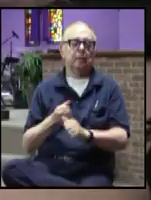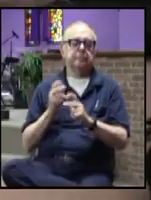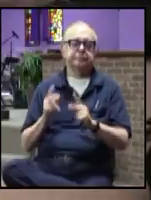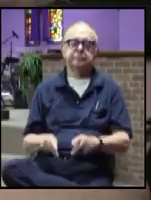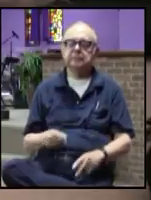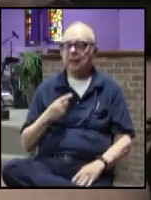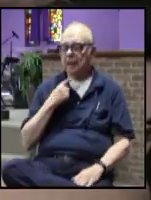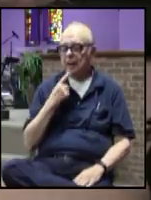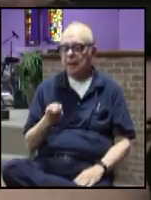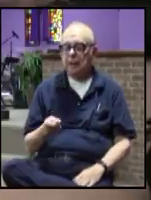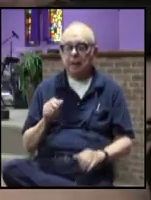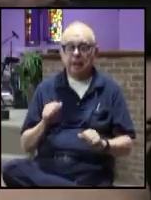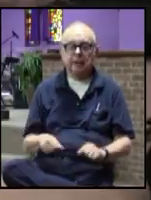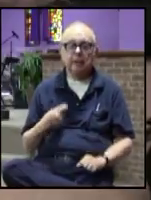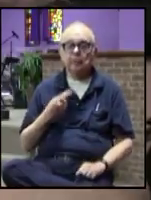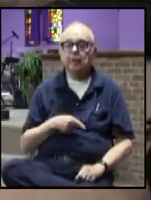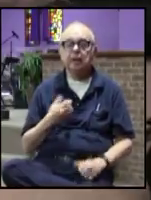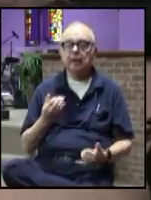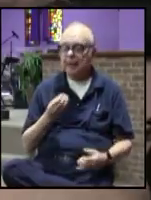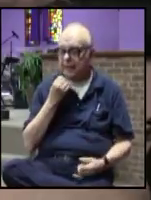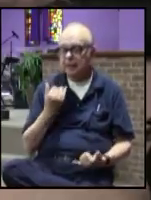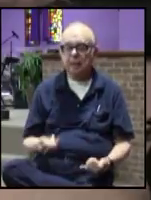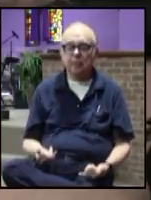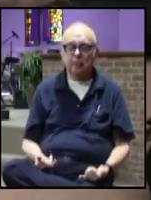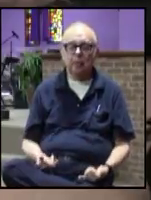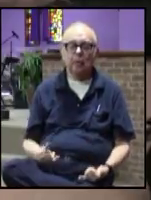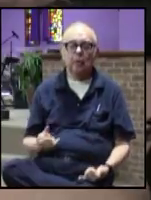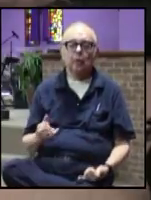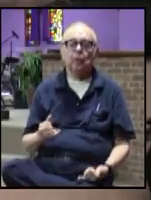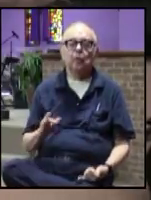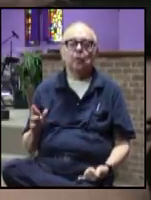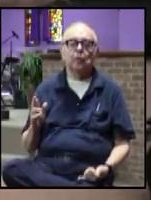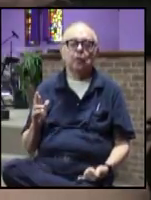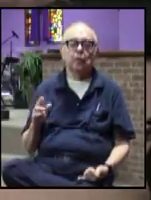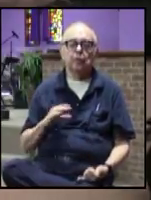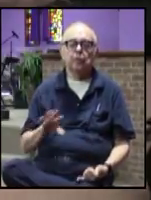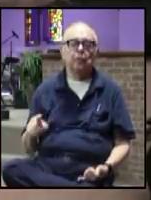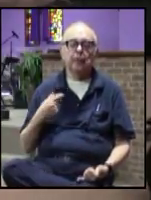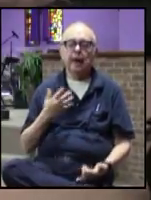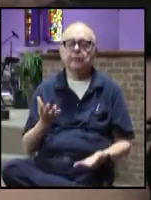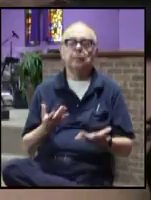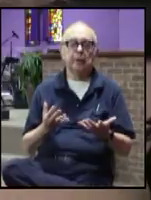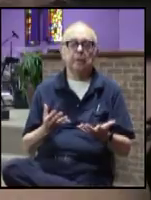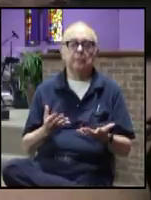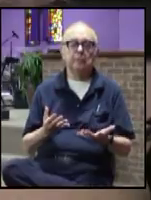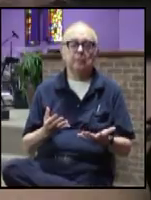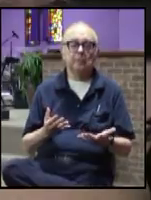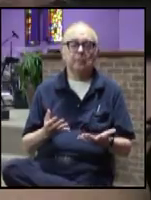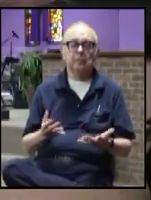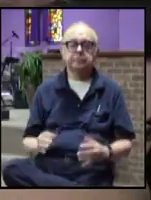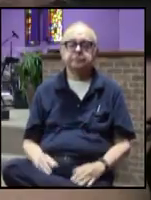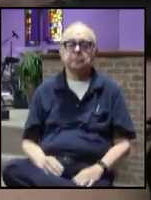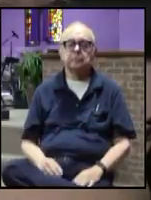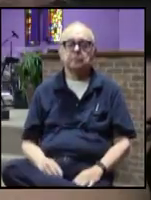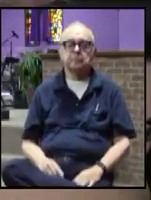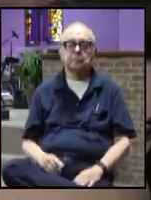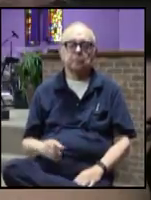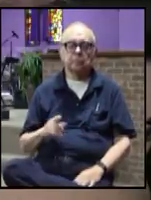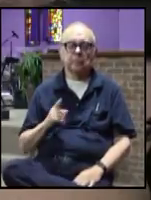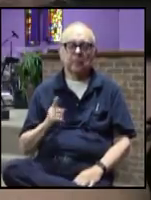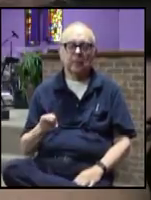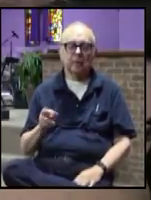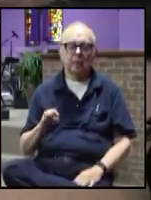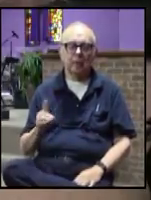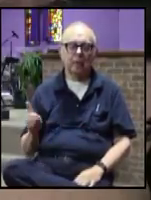and everybody else is saying, can we go ahead and eat? Or do we have to wait? I mean,